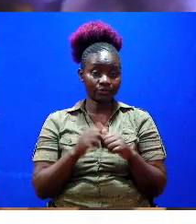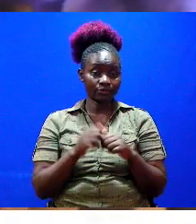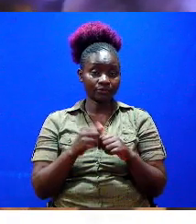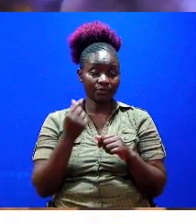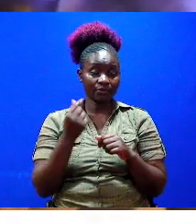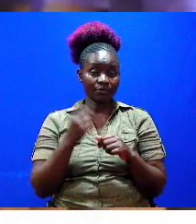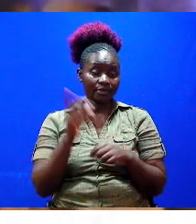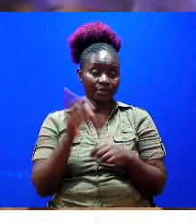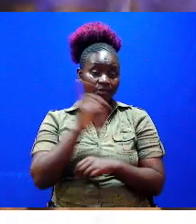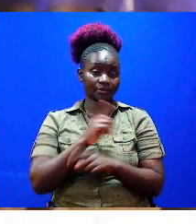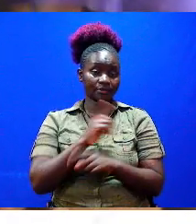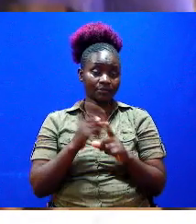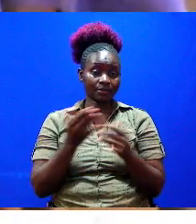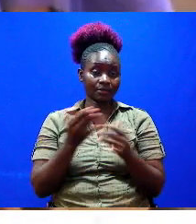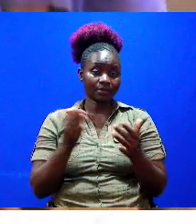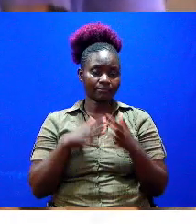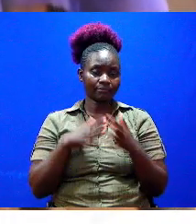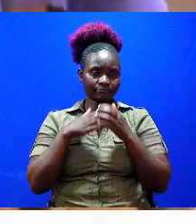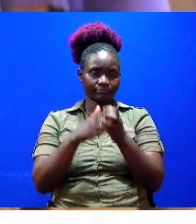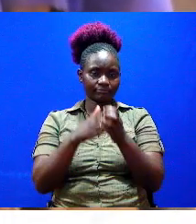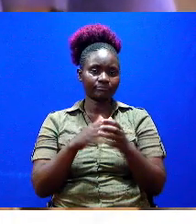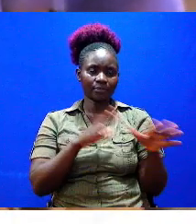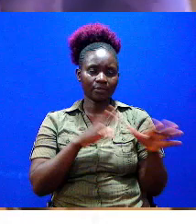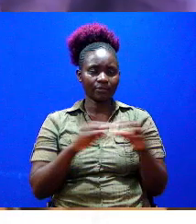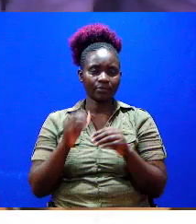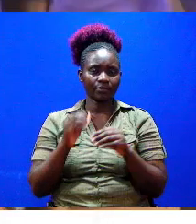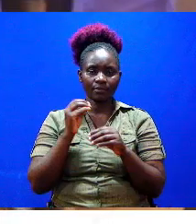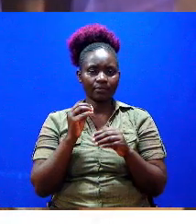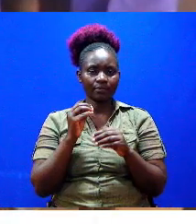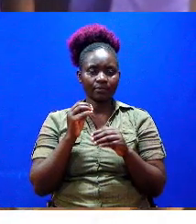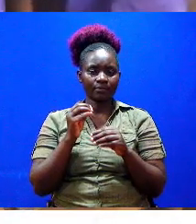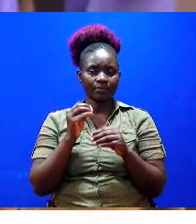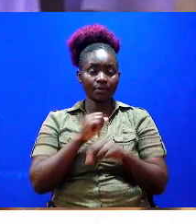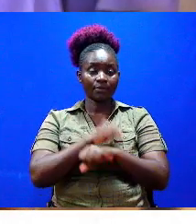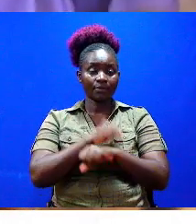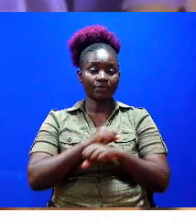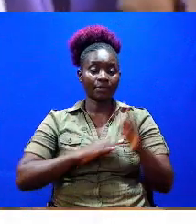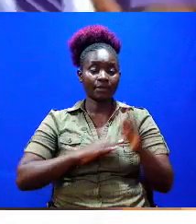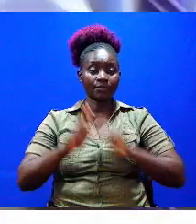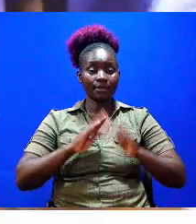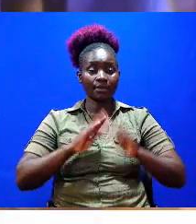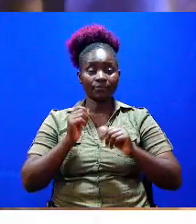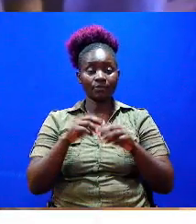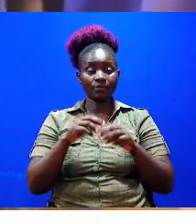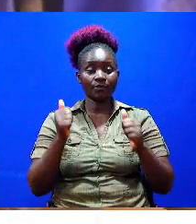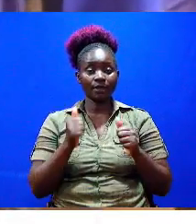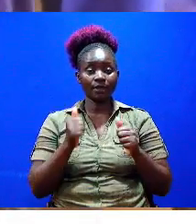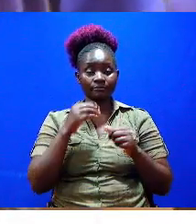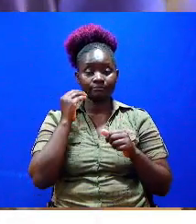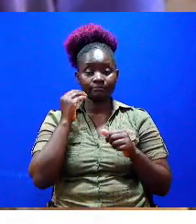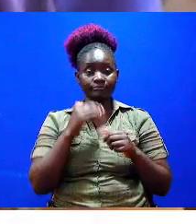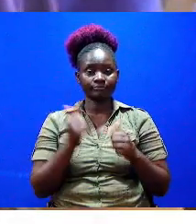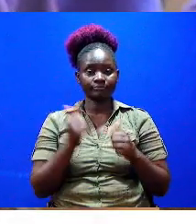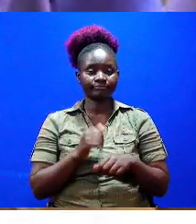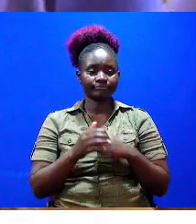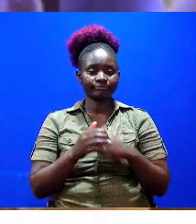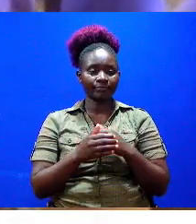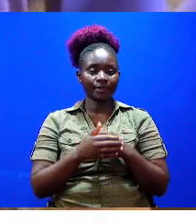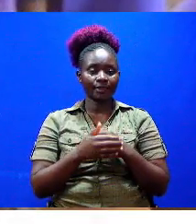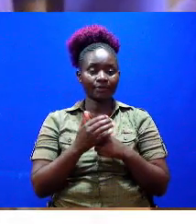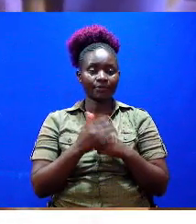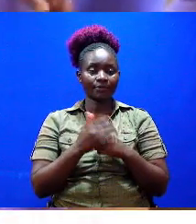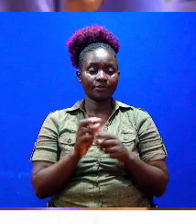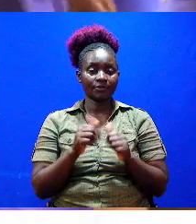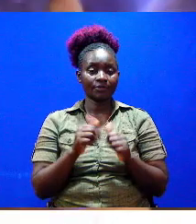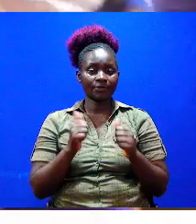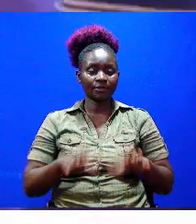but they'll need life and they'll come back so we ask them to behave well and as they go home they handle themselves carefully so because life is